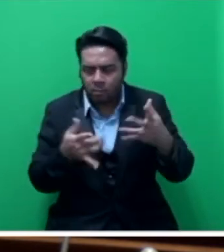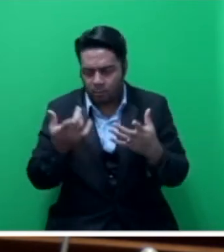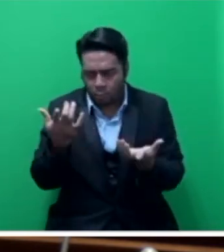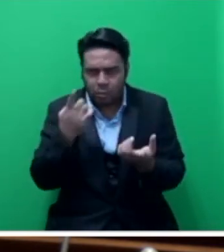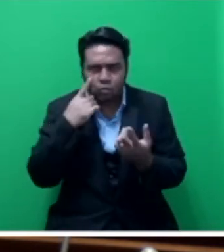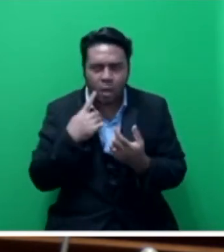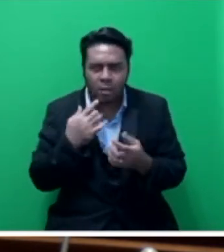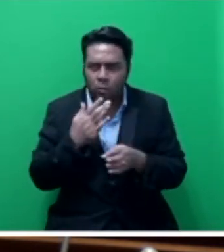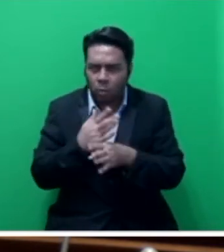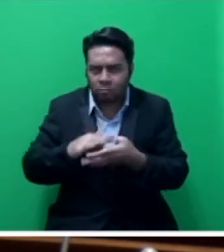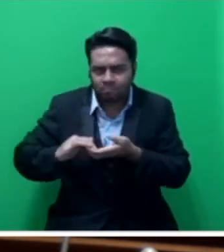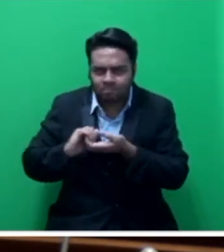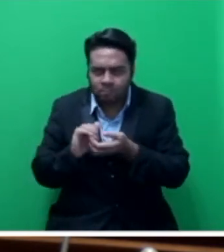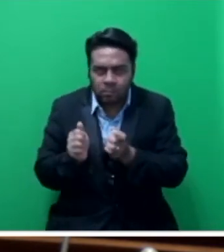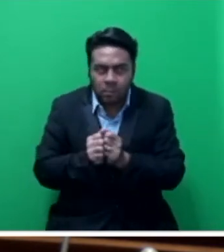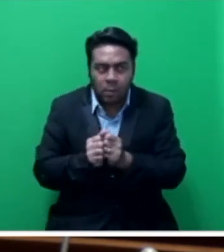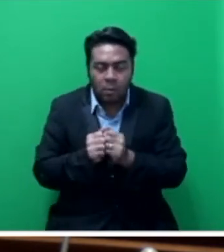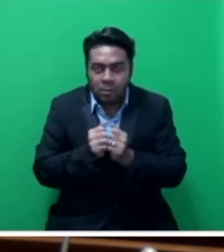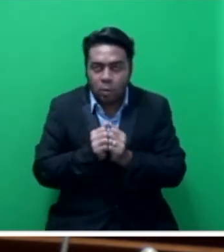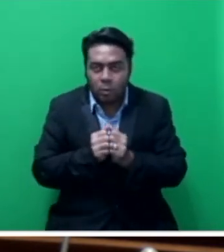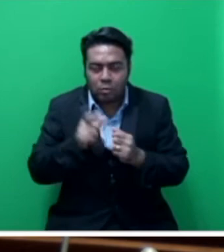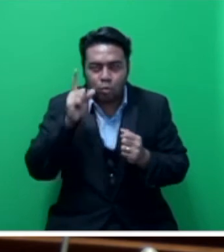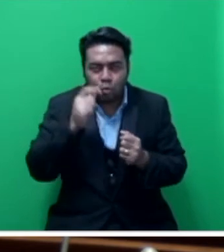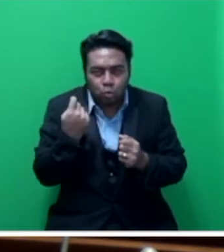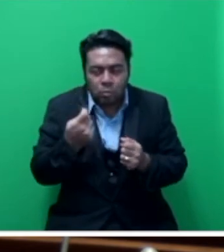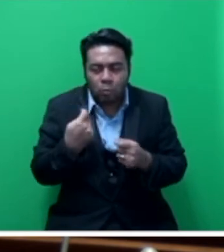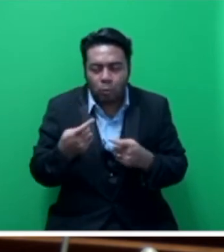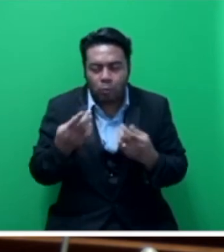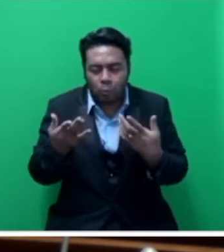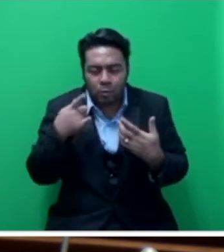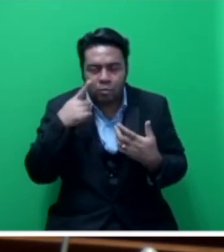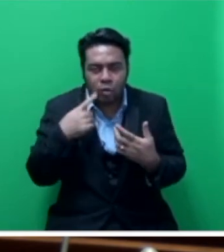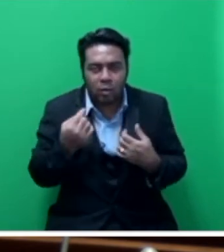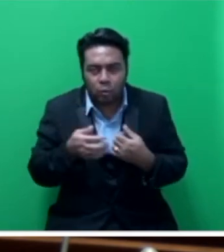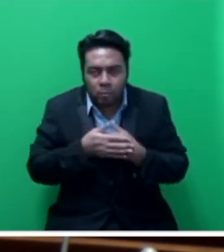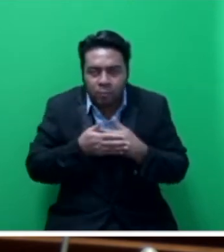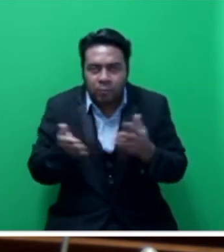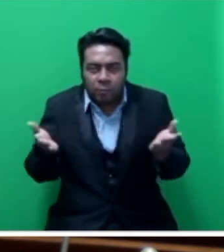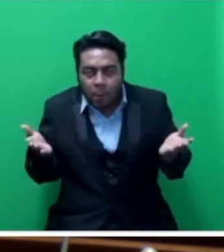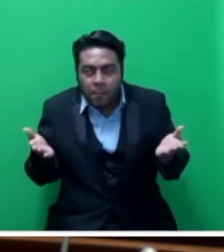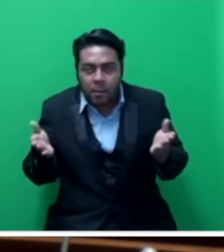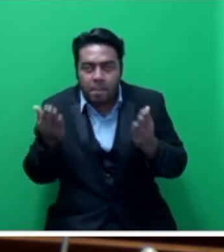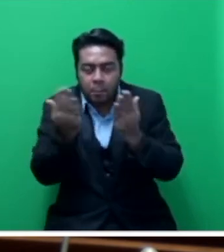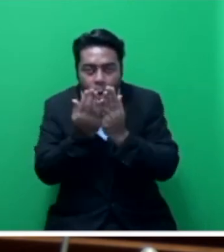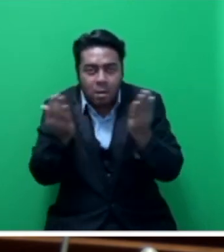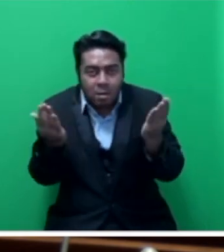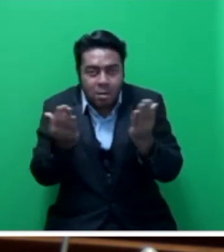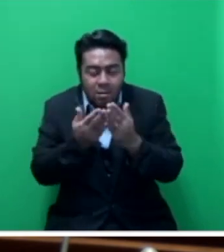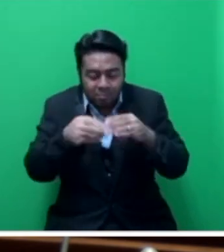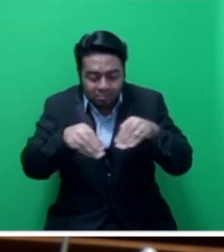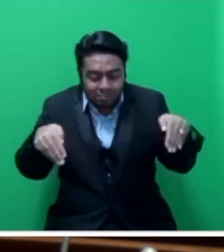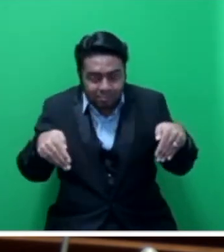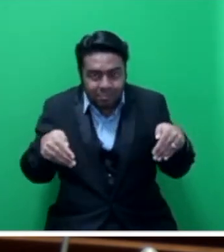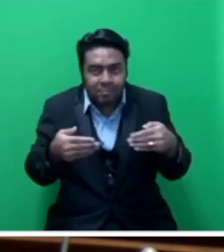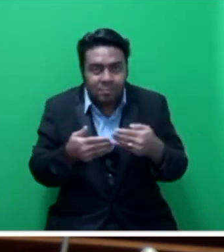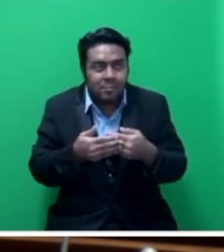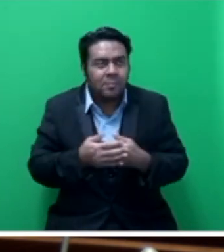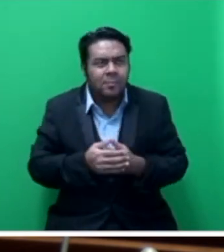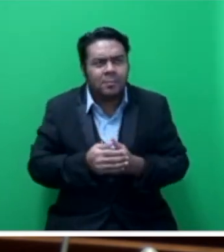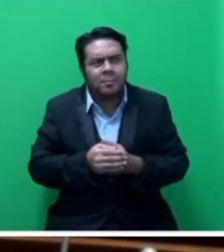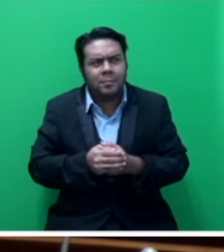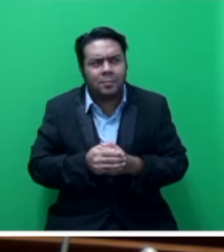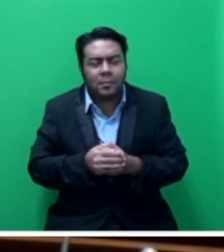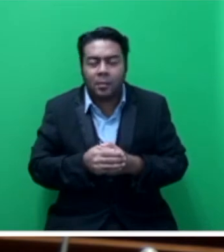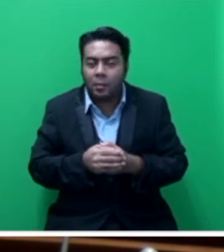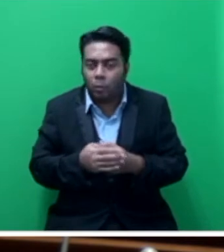operational challenges and border reopening strategies. We'll also continue to refine and align our economic recovery framework to ensure